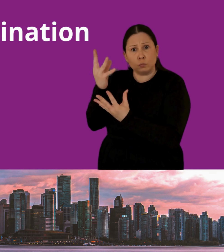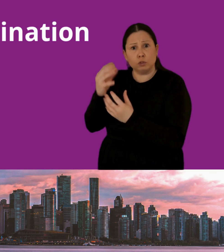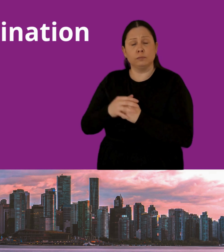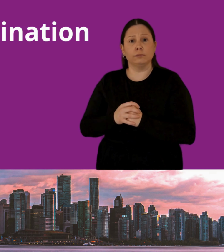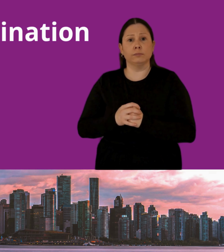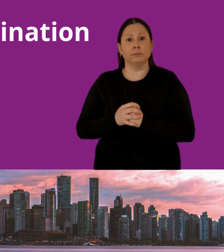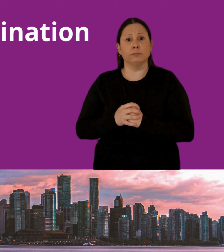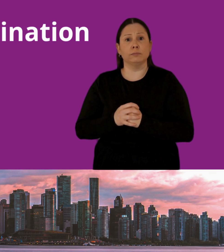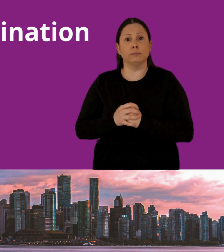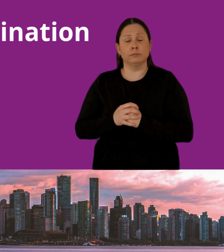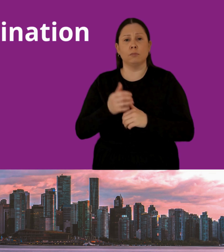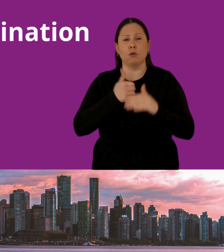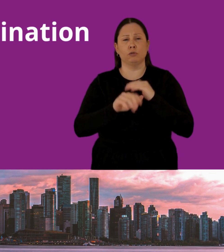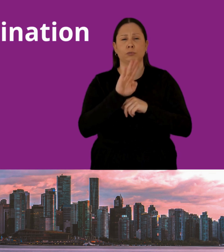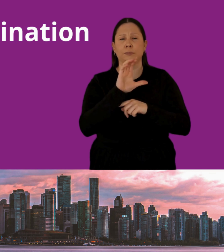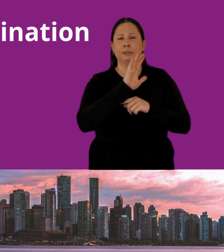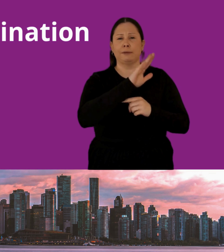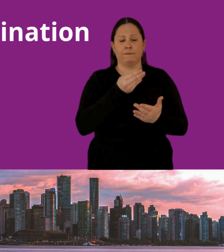income.